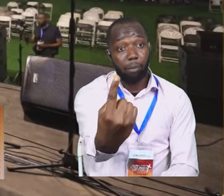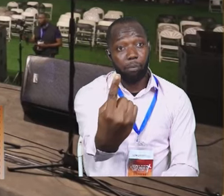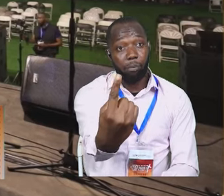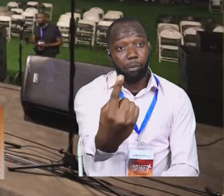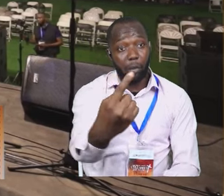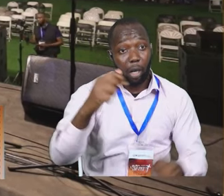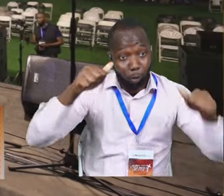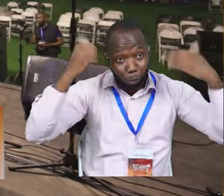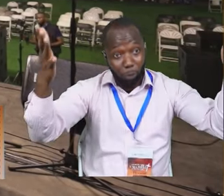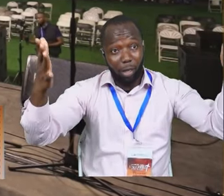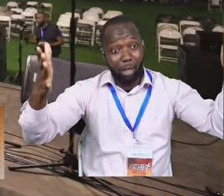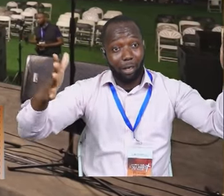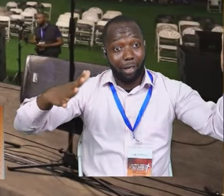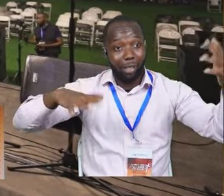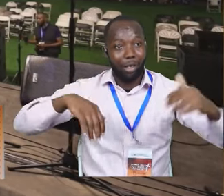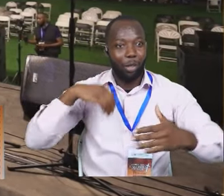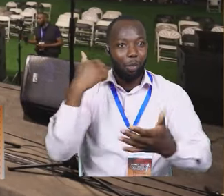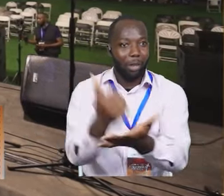Hallelujah. Amen.